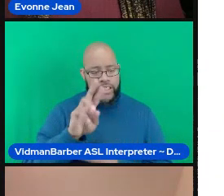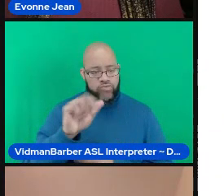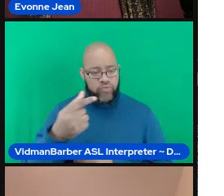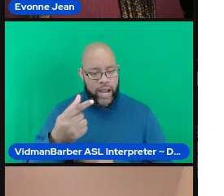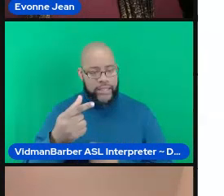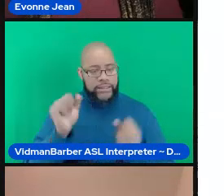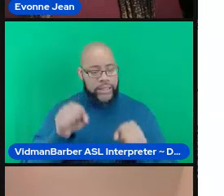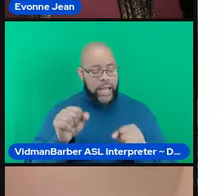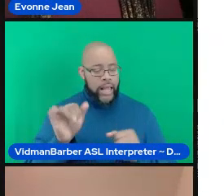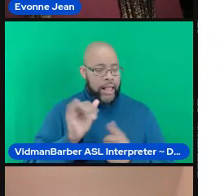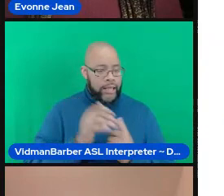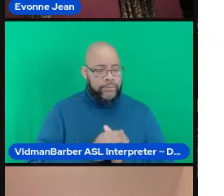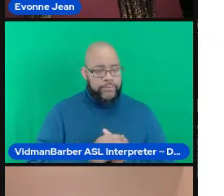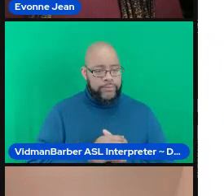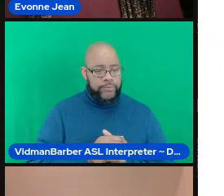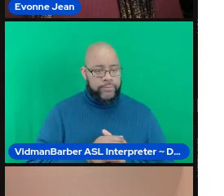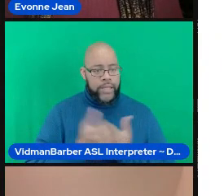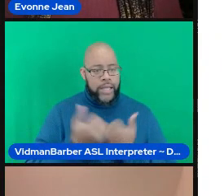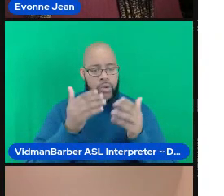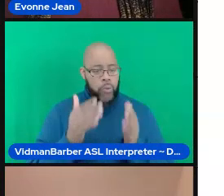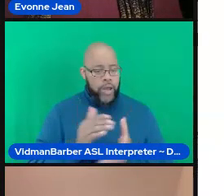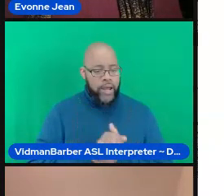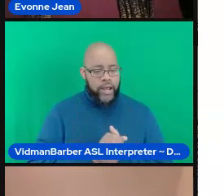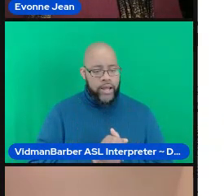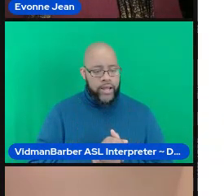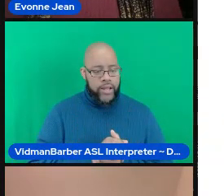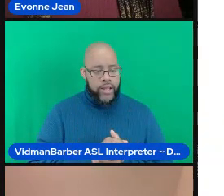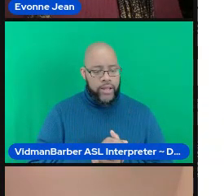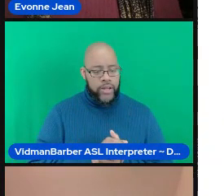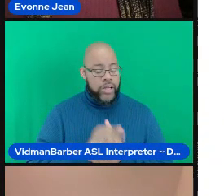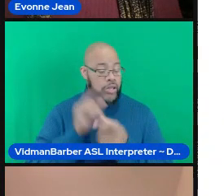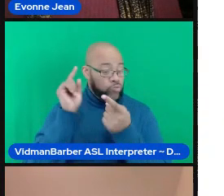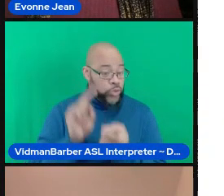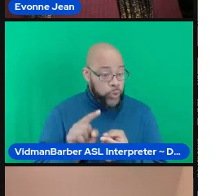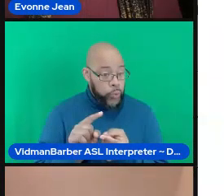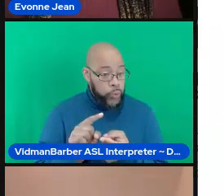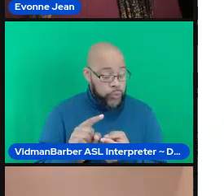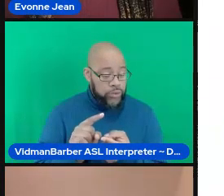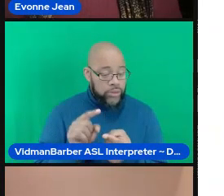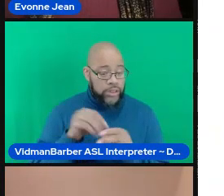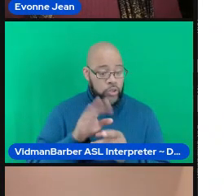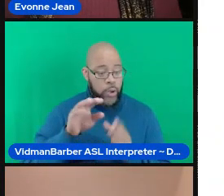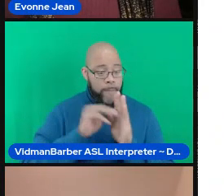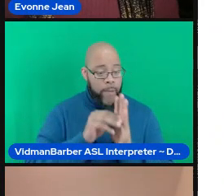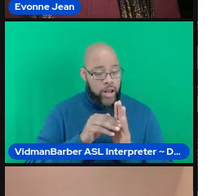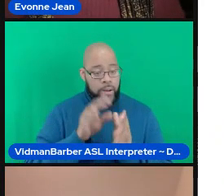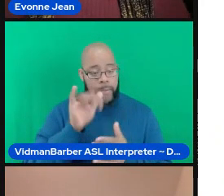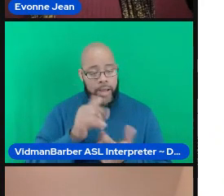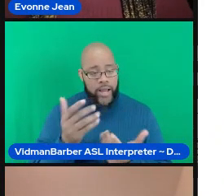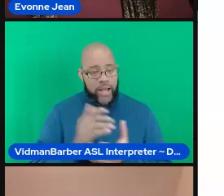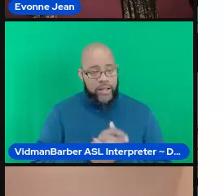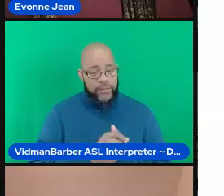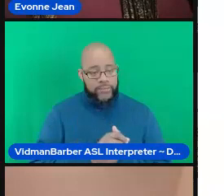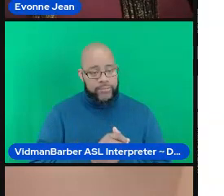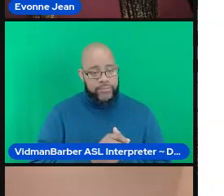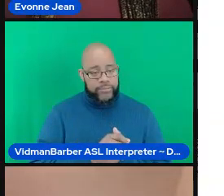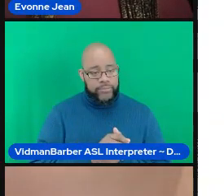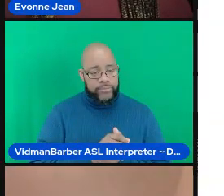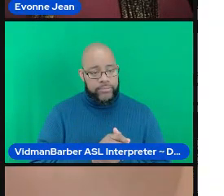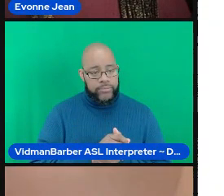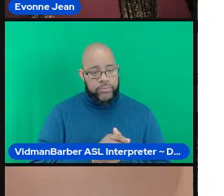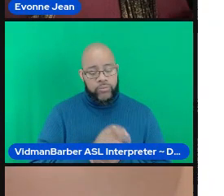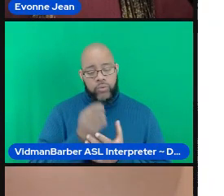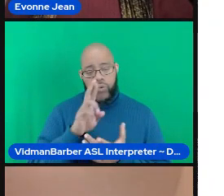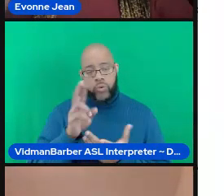be like in any way, let's say, reduced in your model by, or they